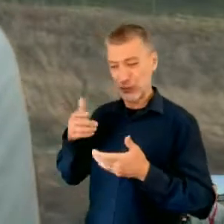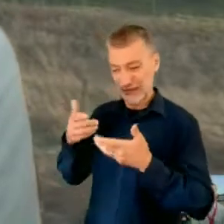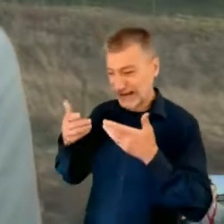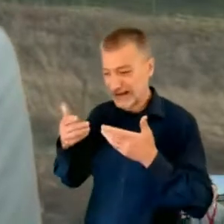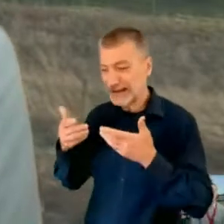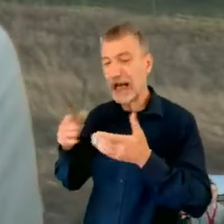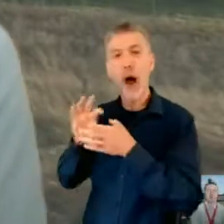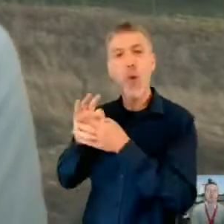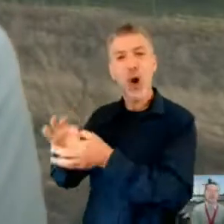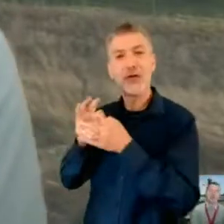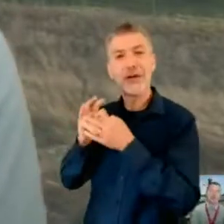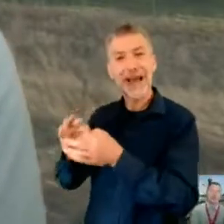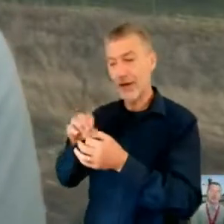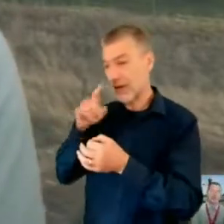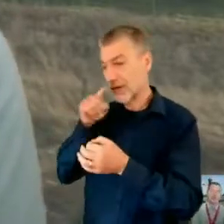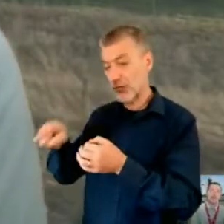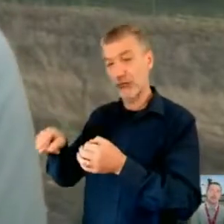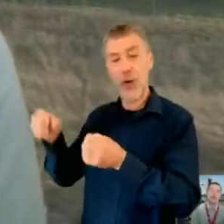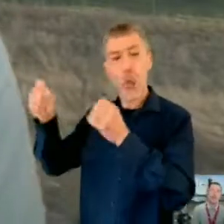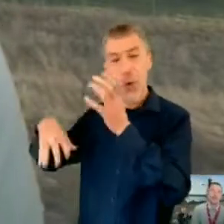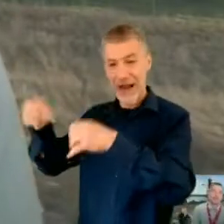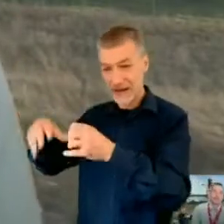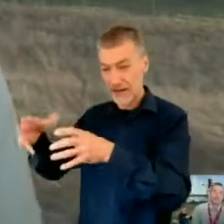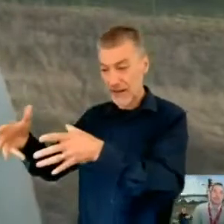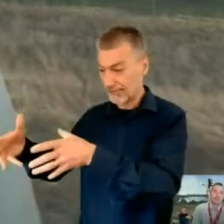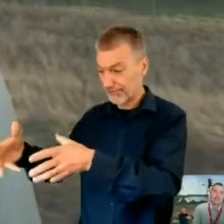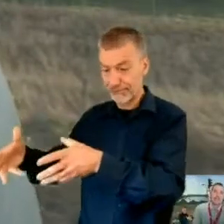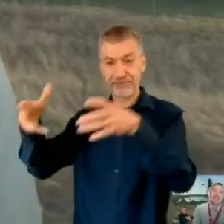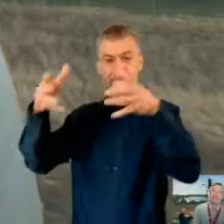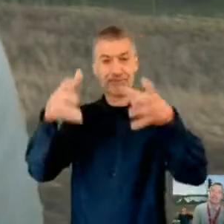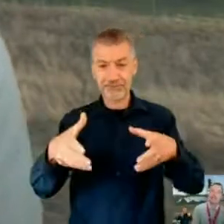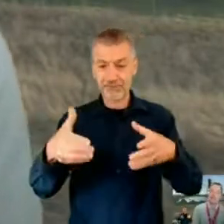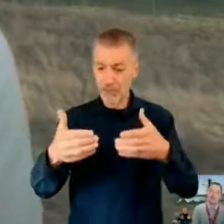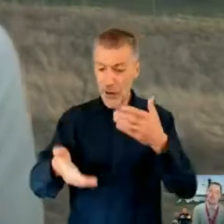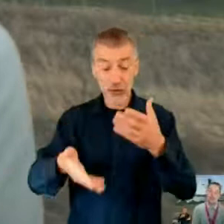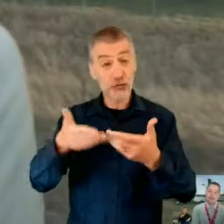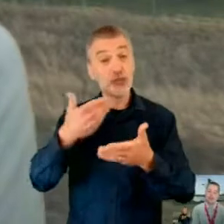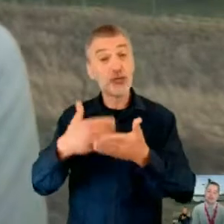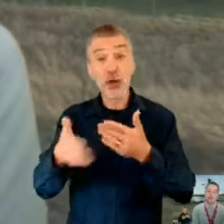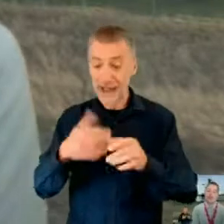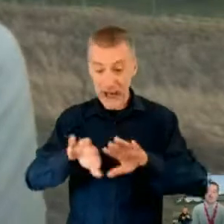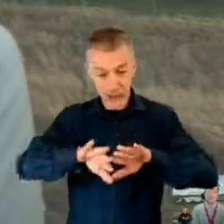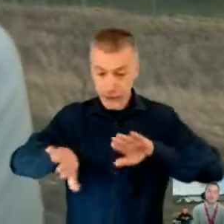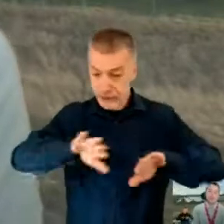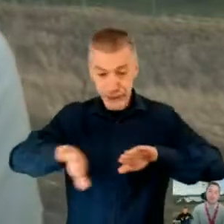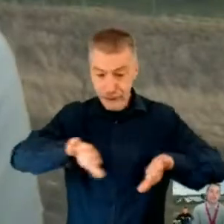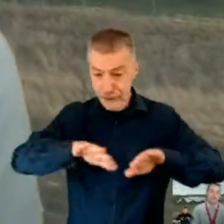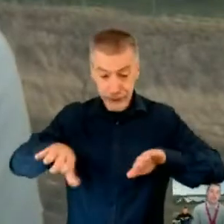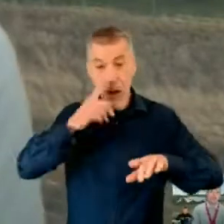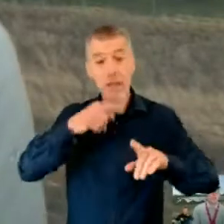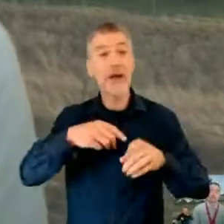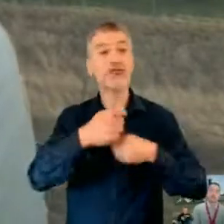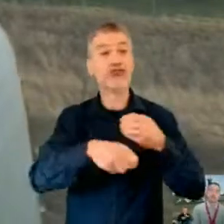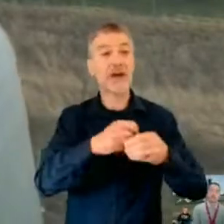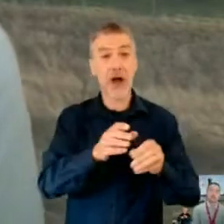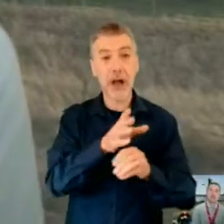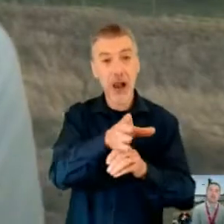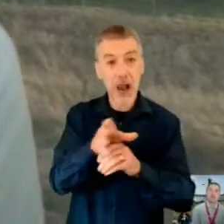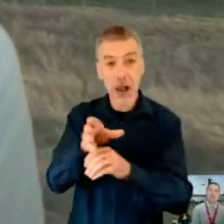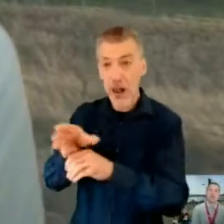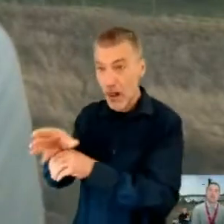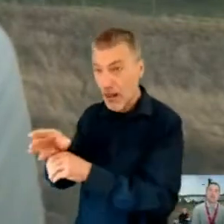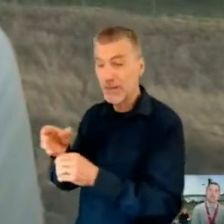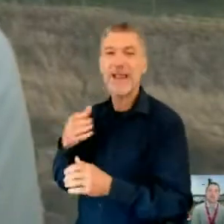our environmental impact. But a real key project, it's been a little bit slow to roll out, has been around coffee cup recycling. So you're probably